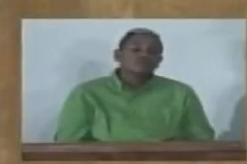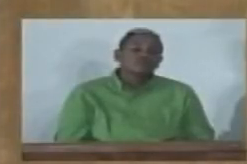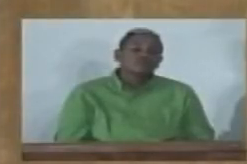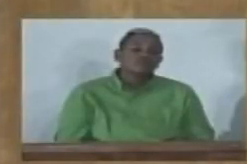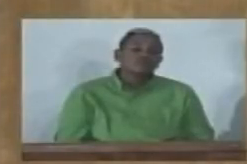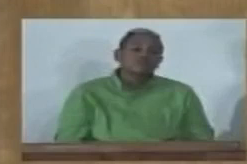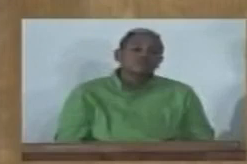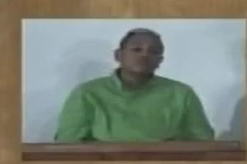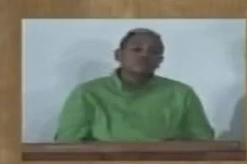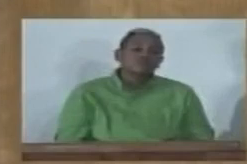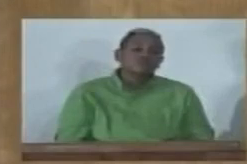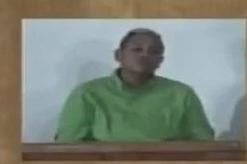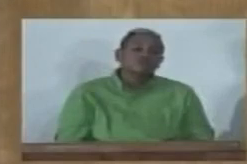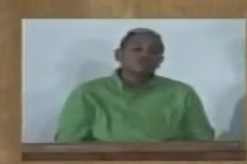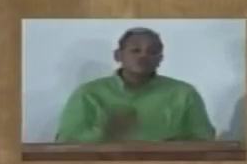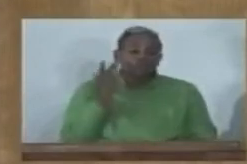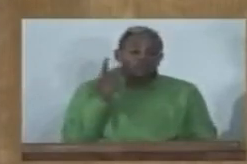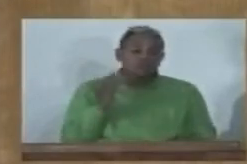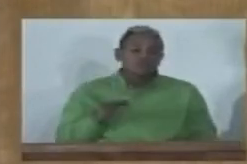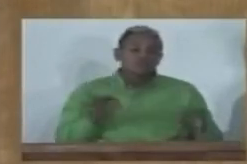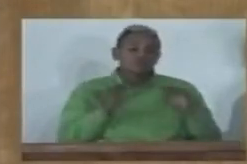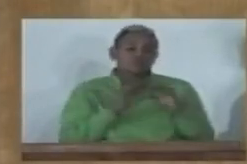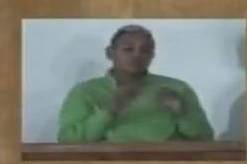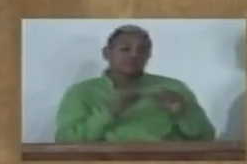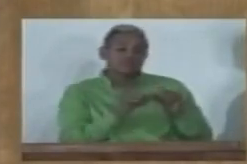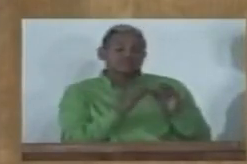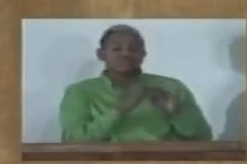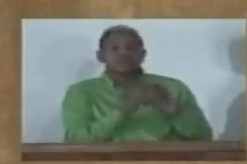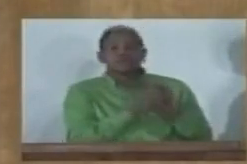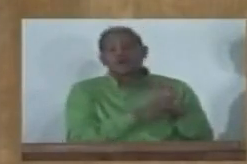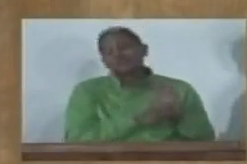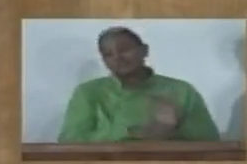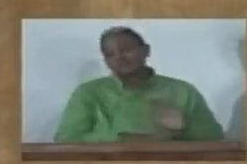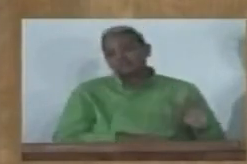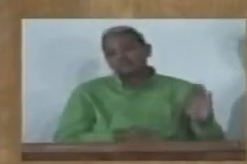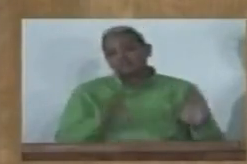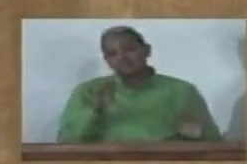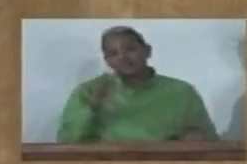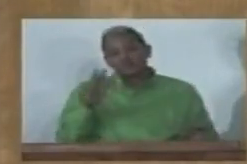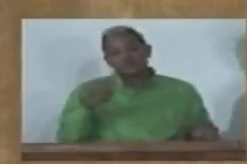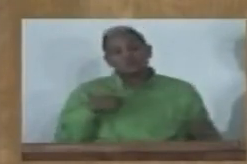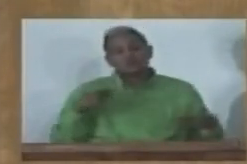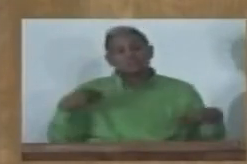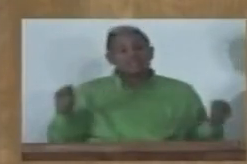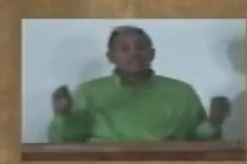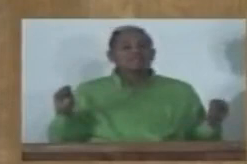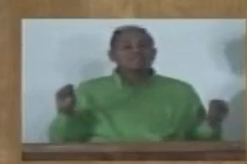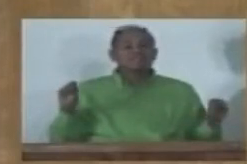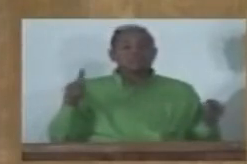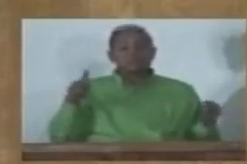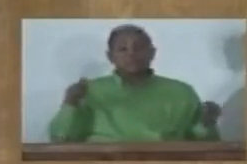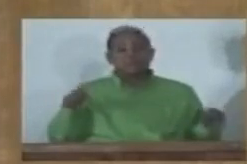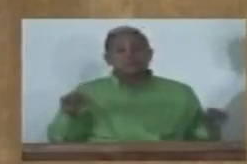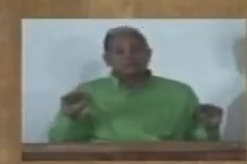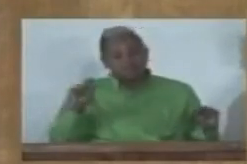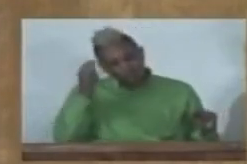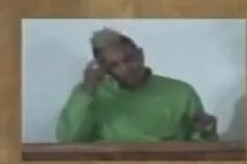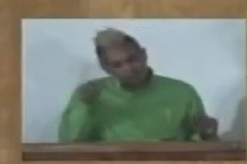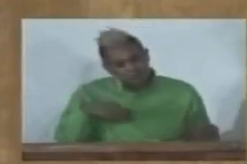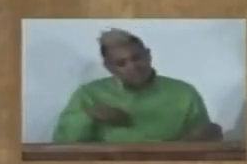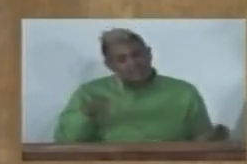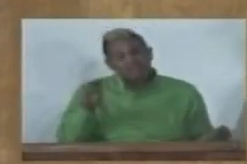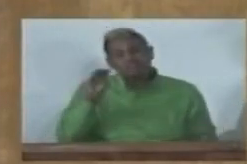In 2003, we divested, we were in government then, we divested Donald